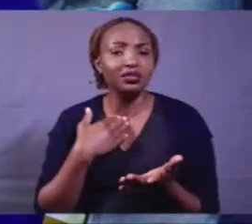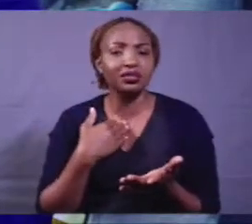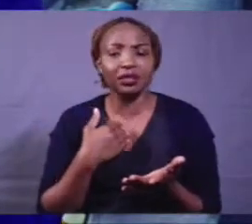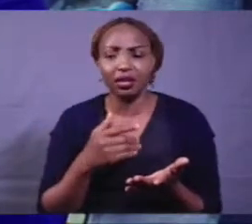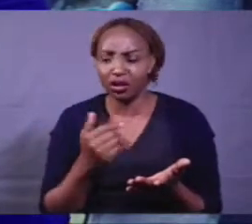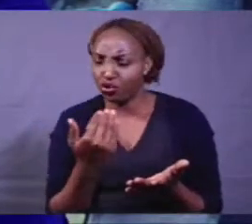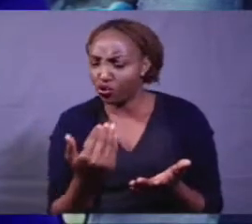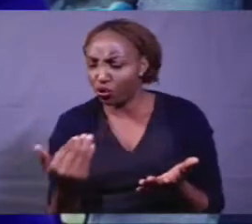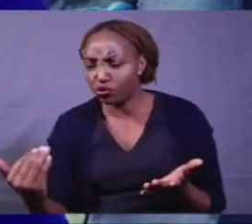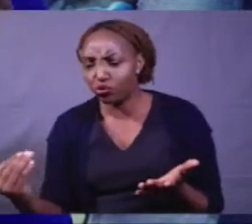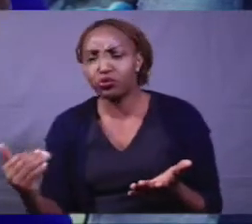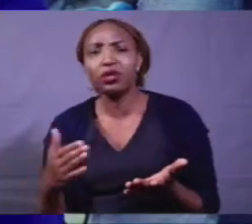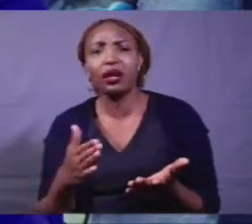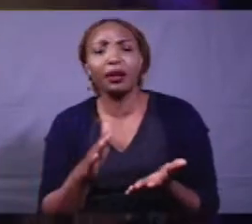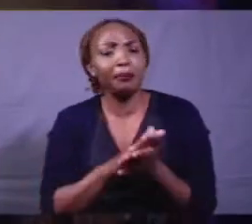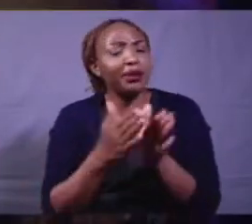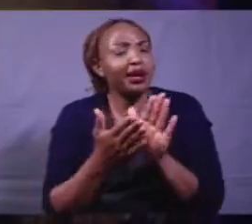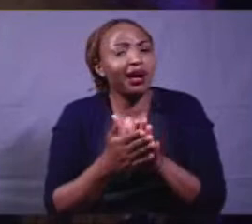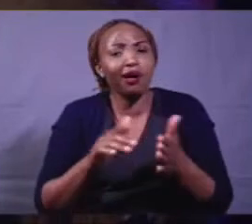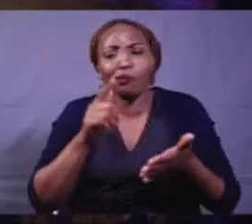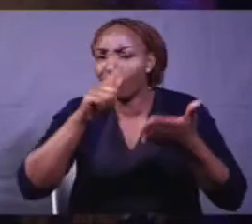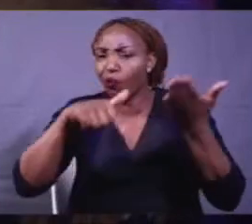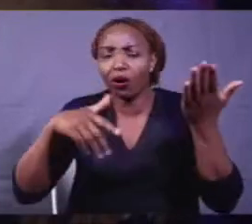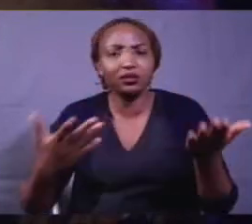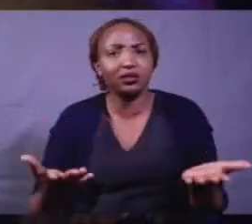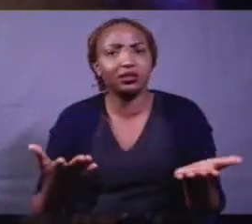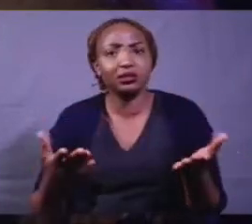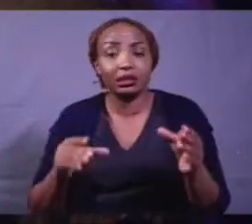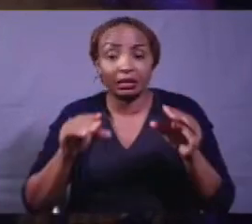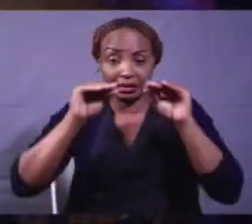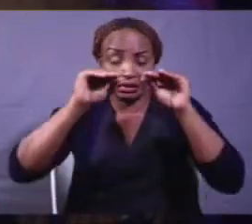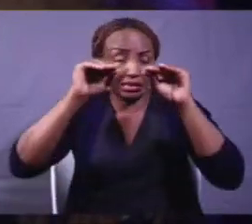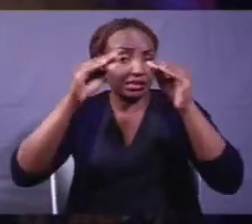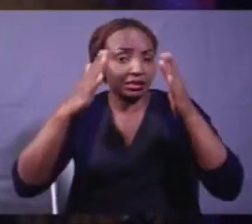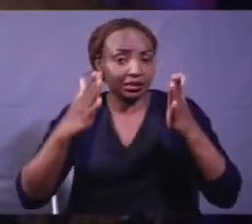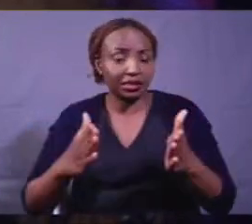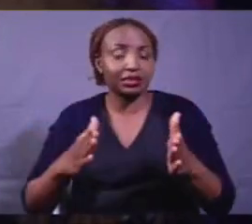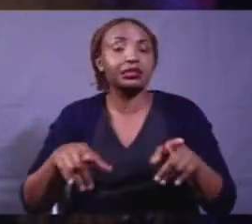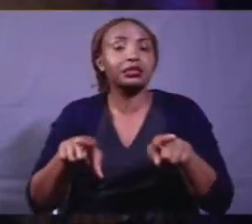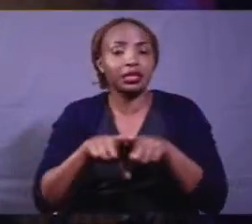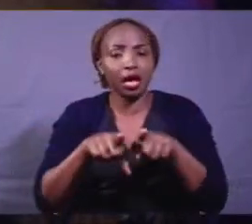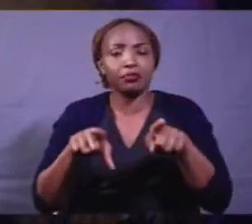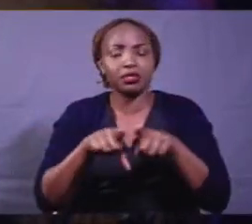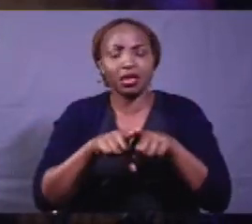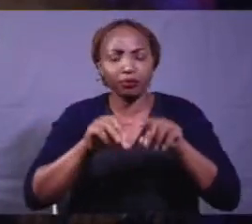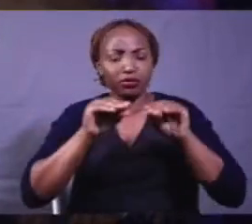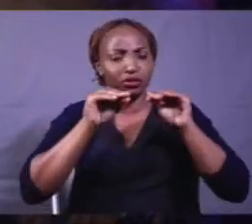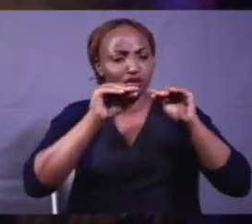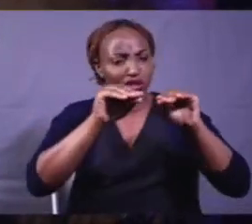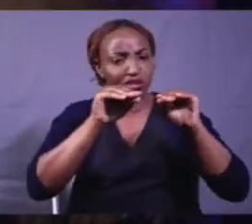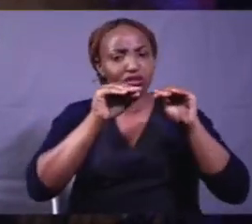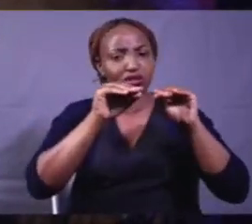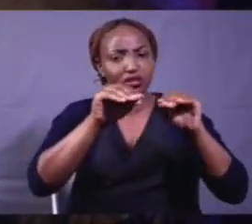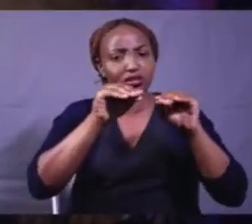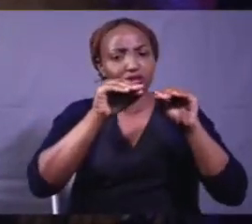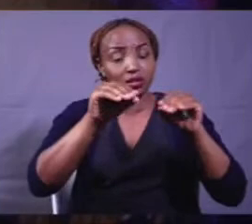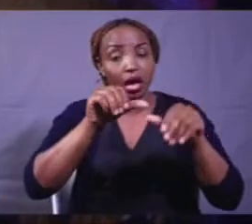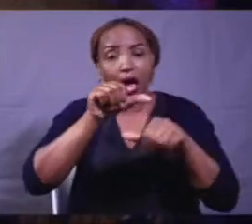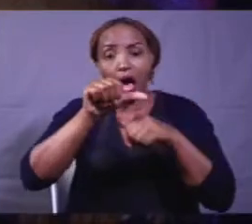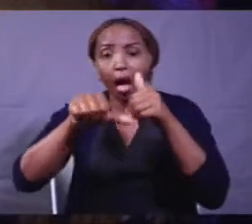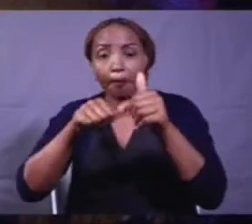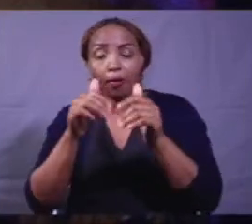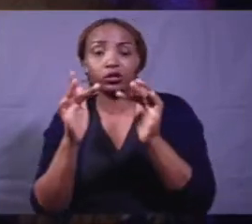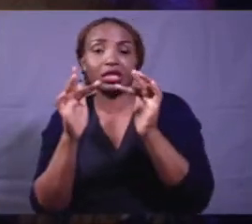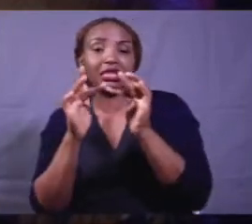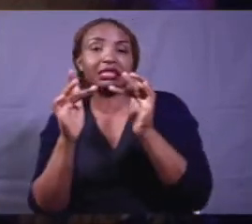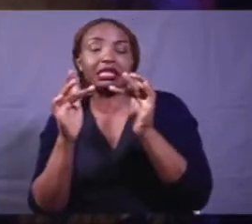comes down to teachers need to be educated on the cyberspace and the impacts of the cyberspace on the youth.